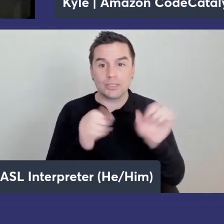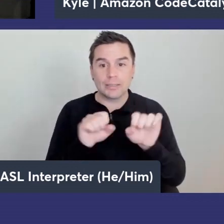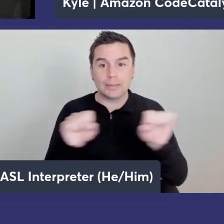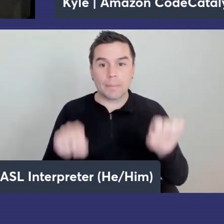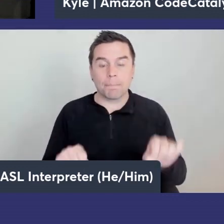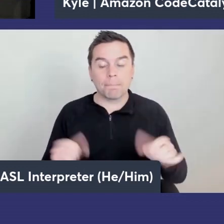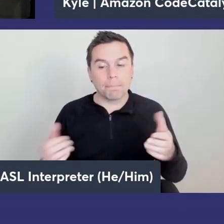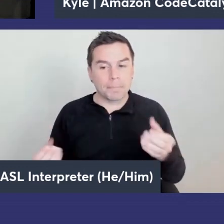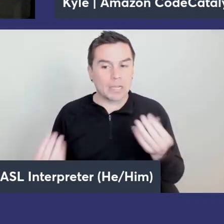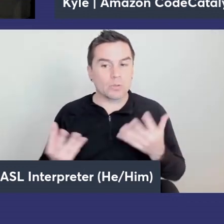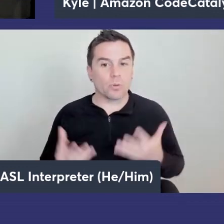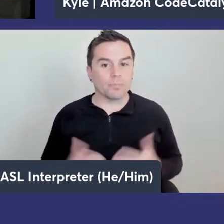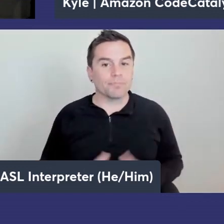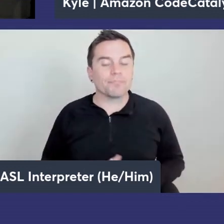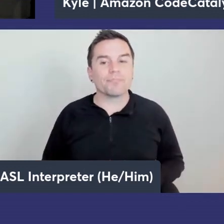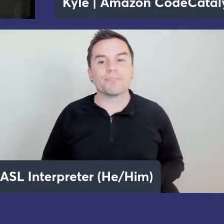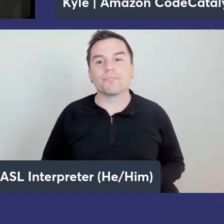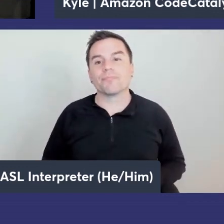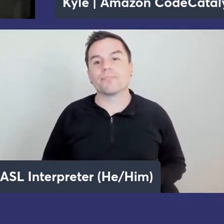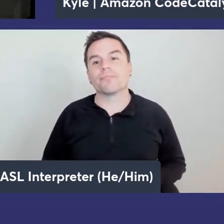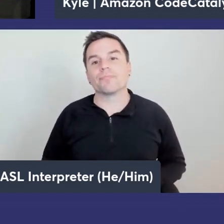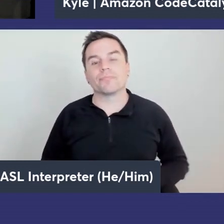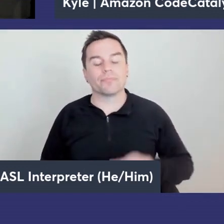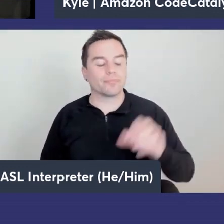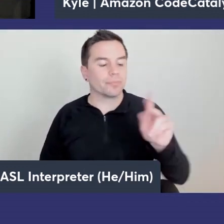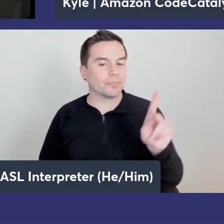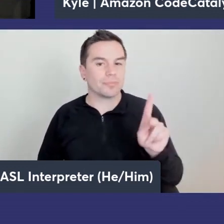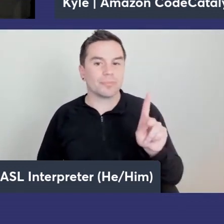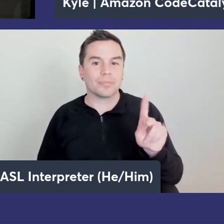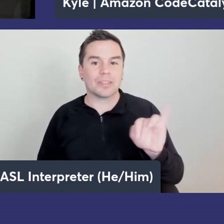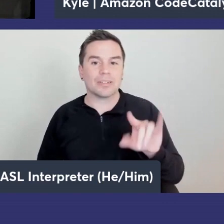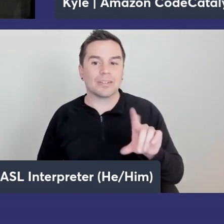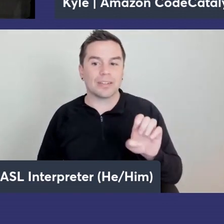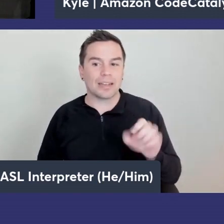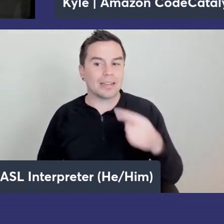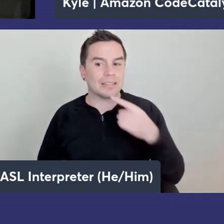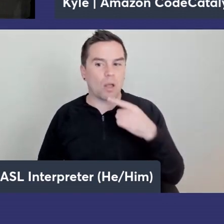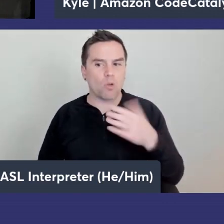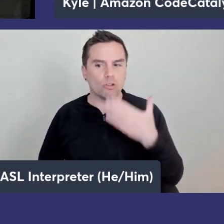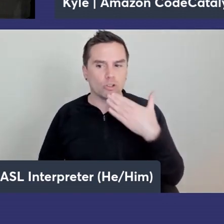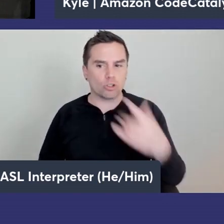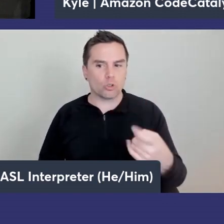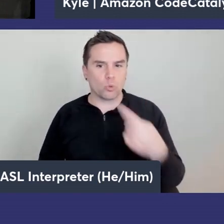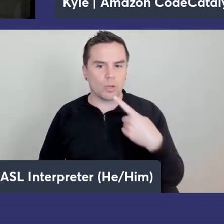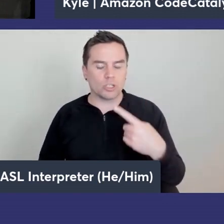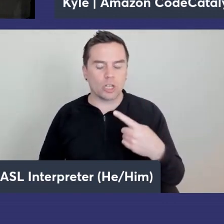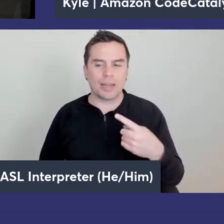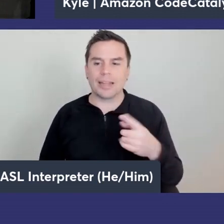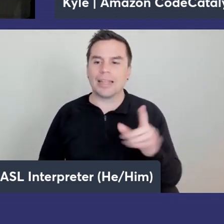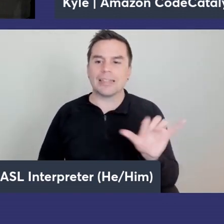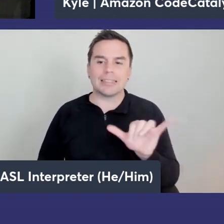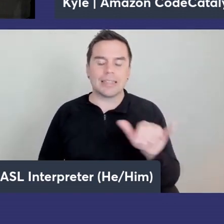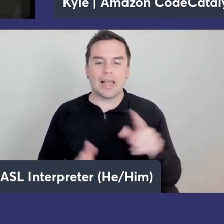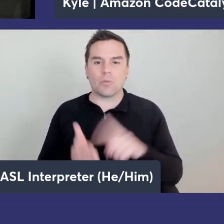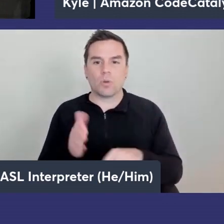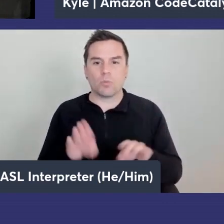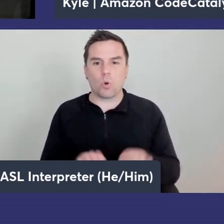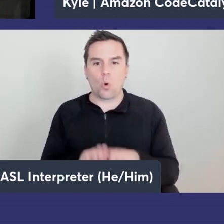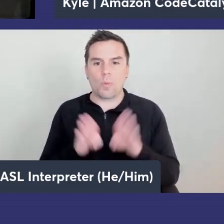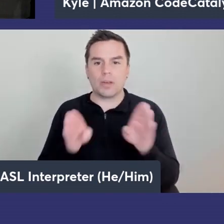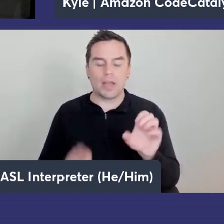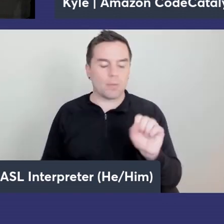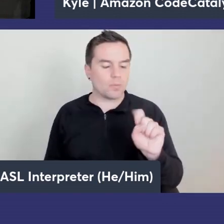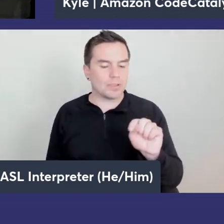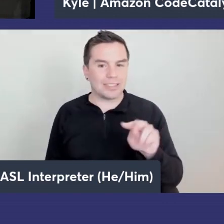Anyway, it's a good question, and I mean those are the things. I think it comes back to what Steve opened up with too. Is like everyone's got really unique needs,